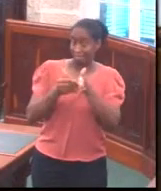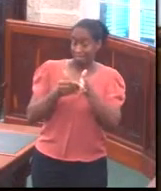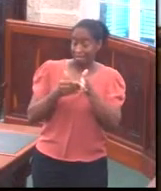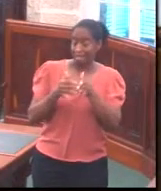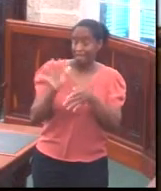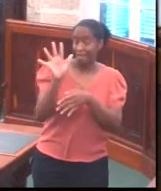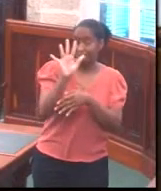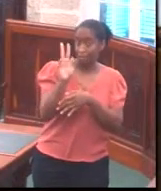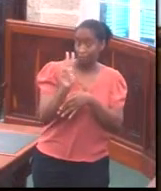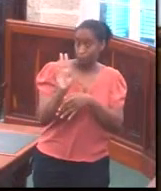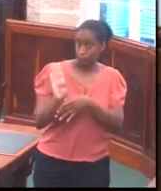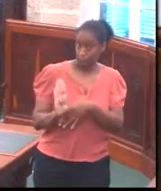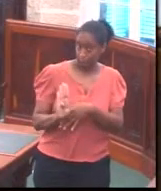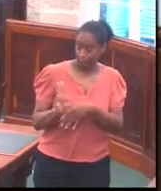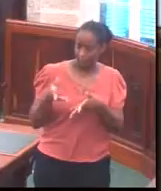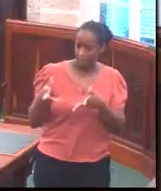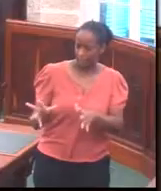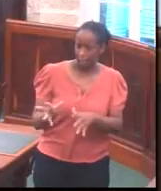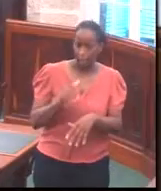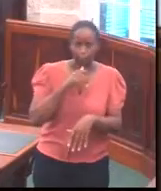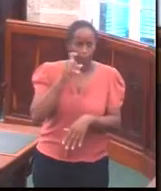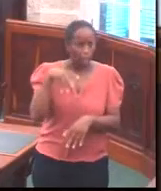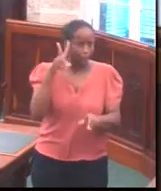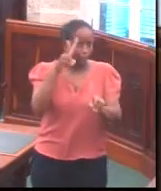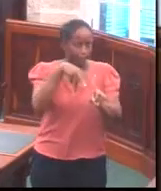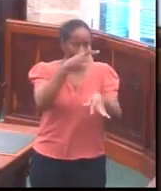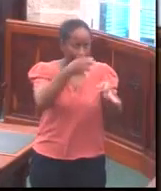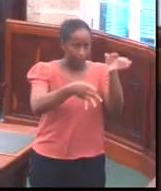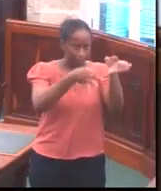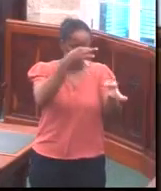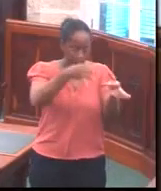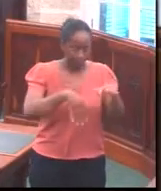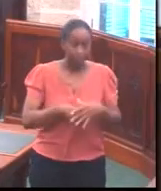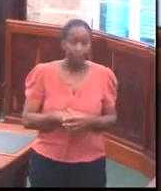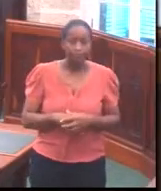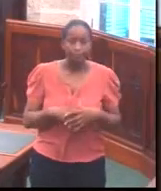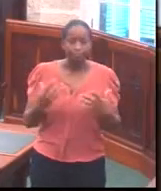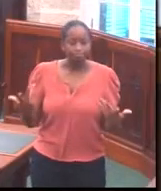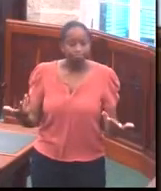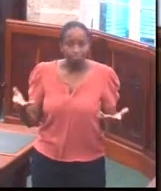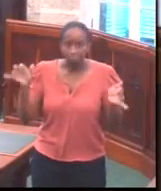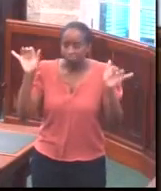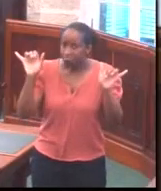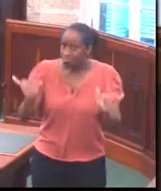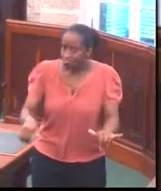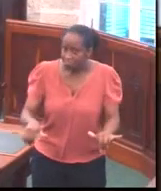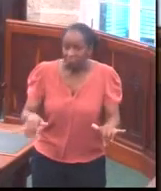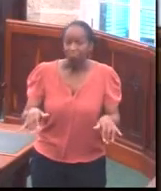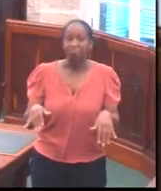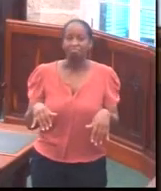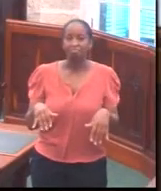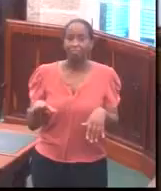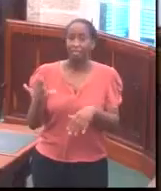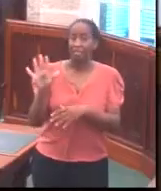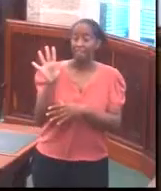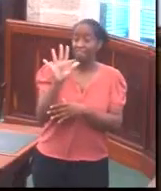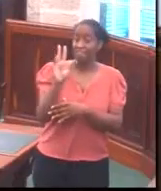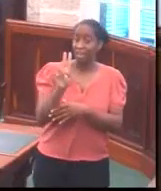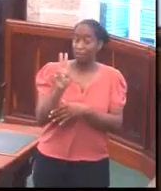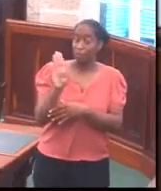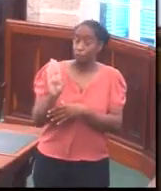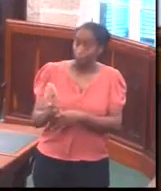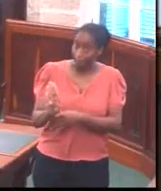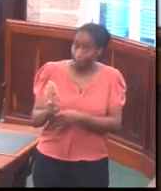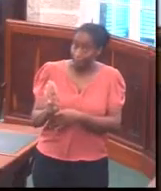which allowed for bypass of the court, the problem of bypassing the court still has not been solved because 52